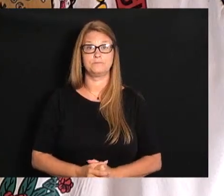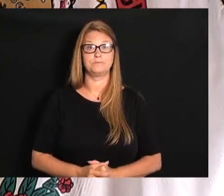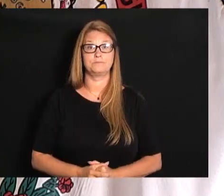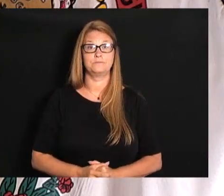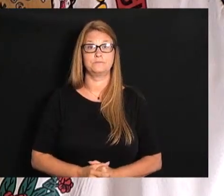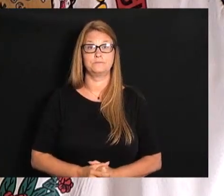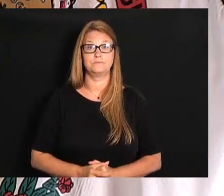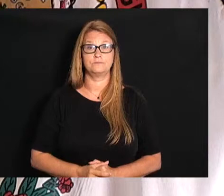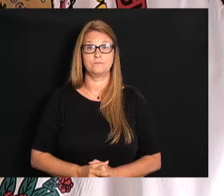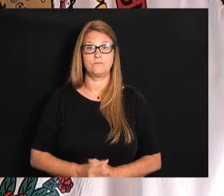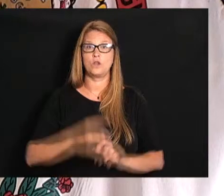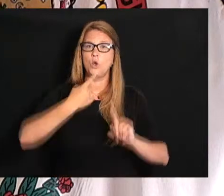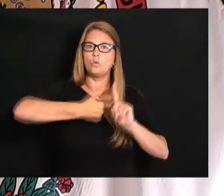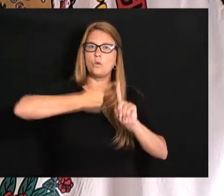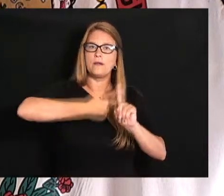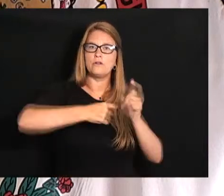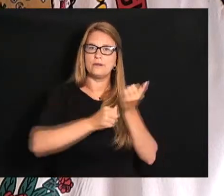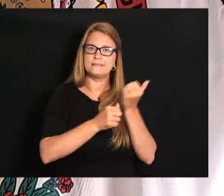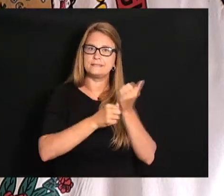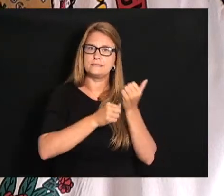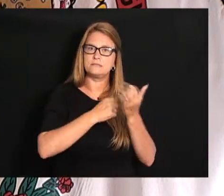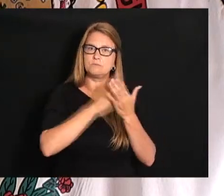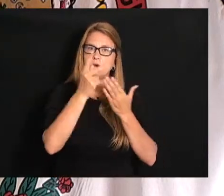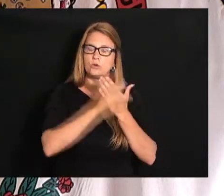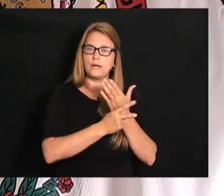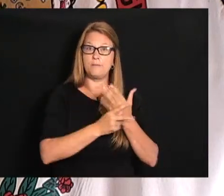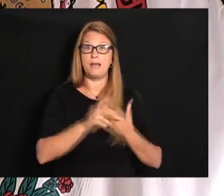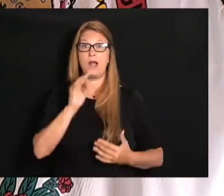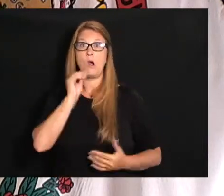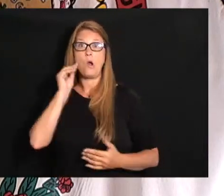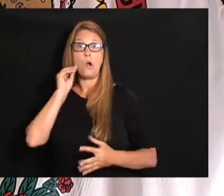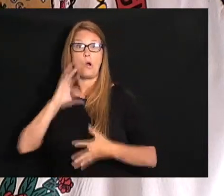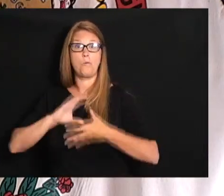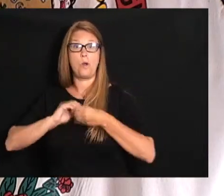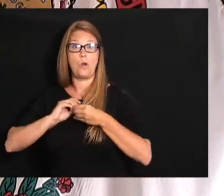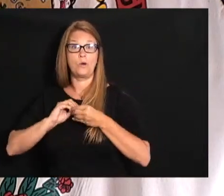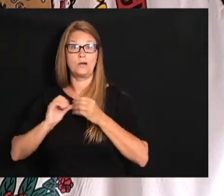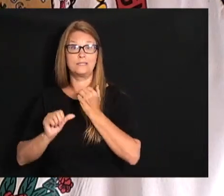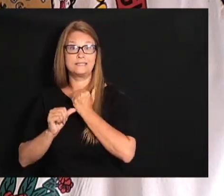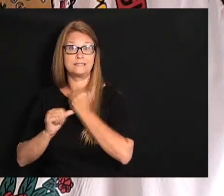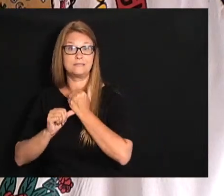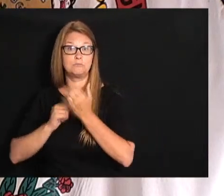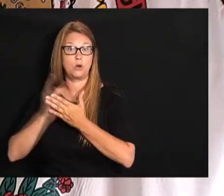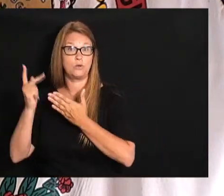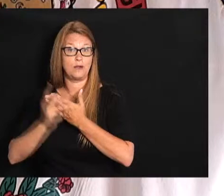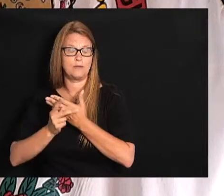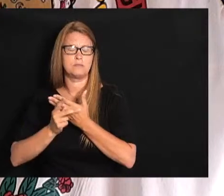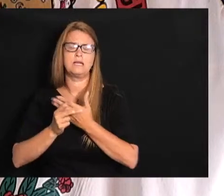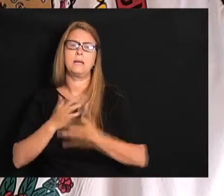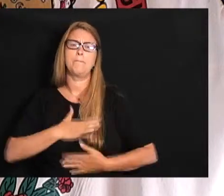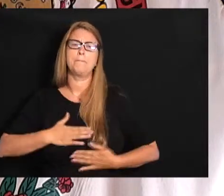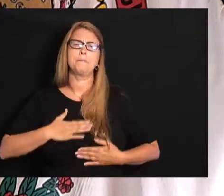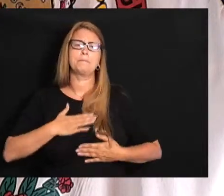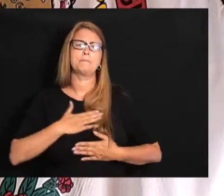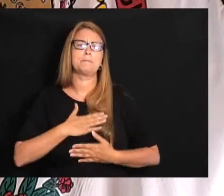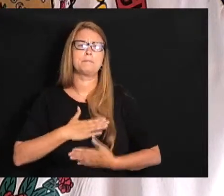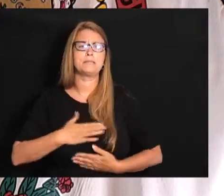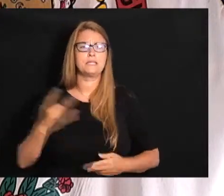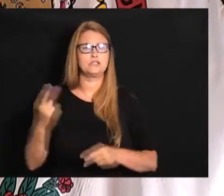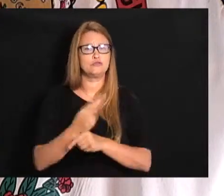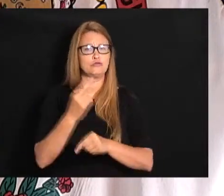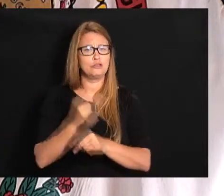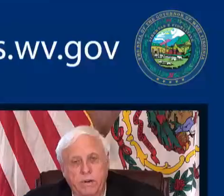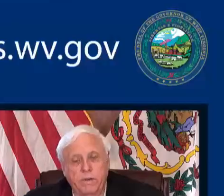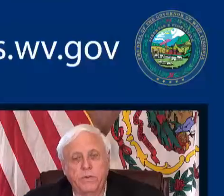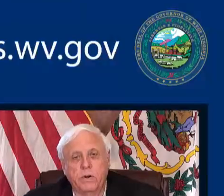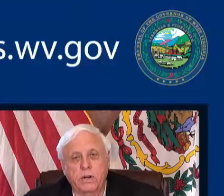From the rental assistance program and the homeowner assistance program, take advantage. Please just call us. If